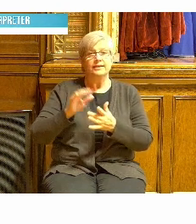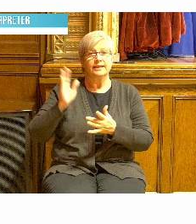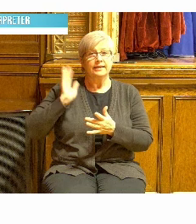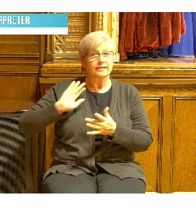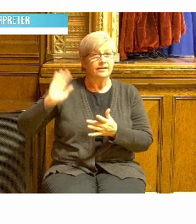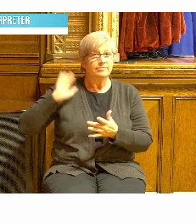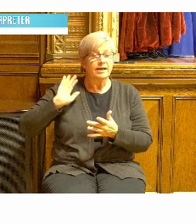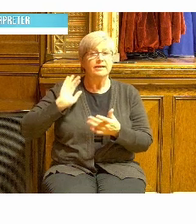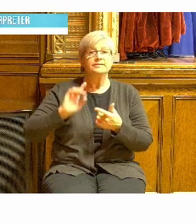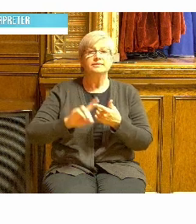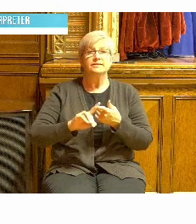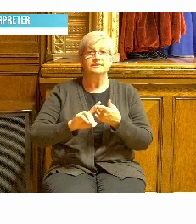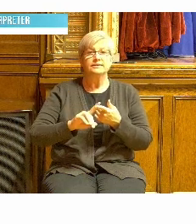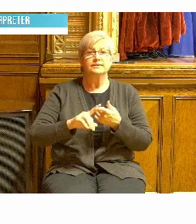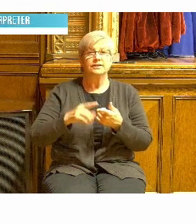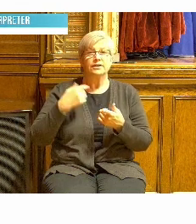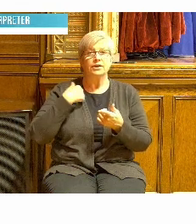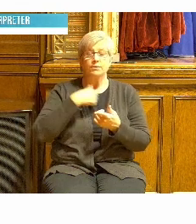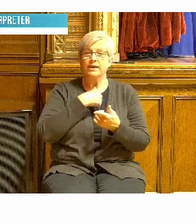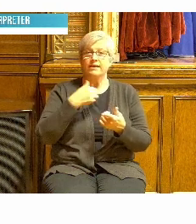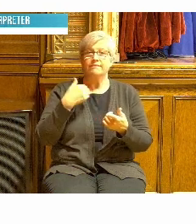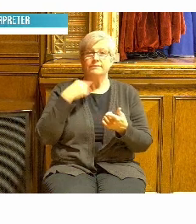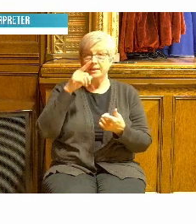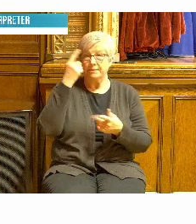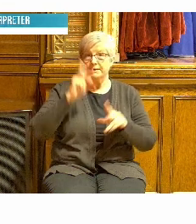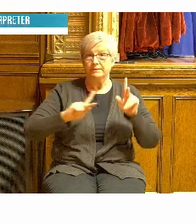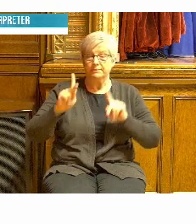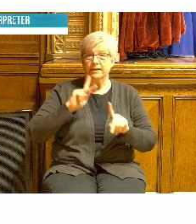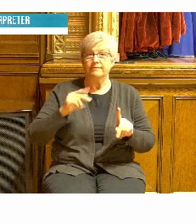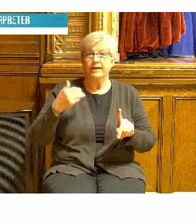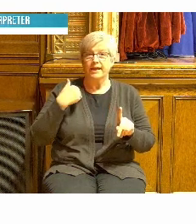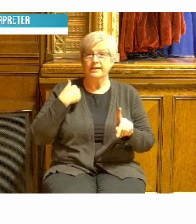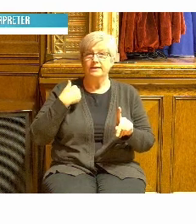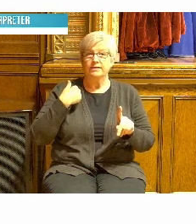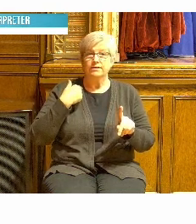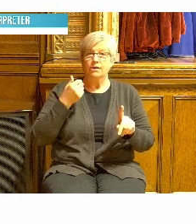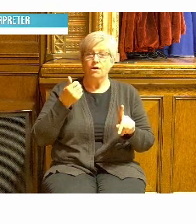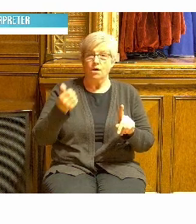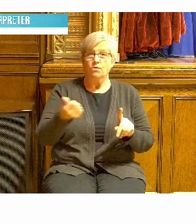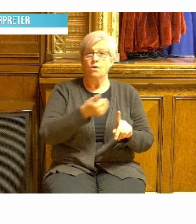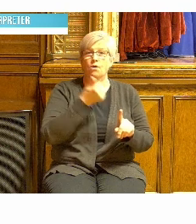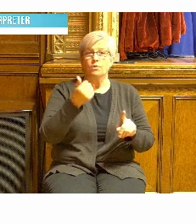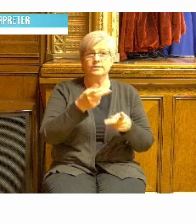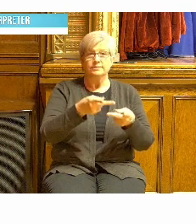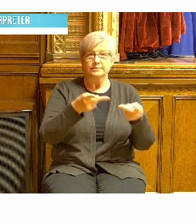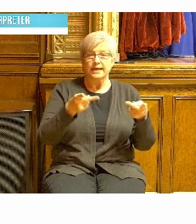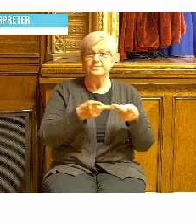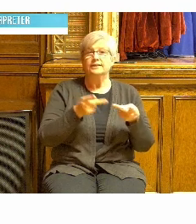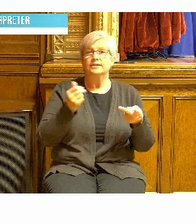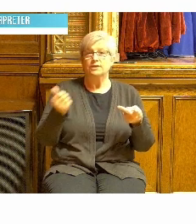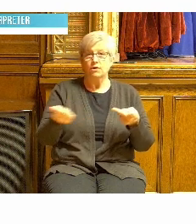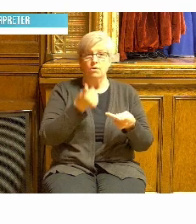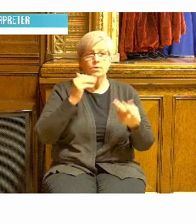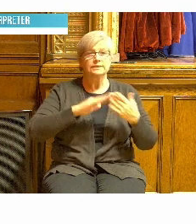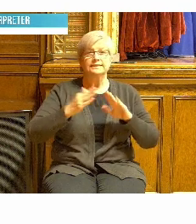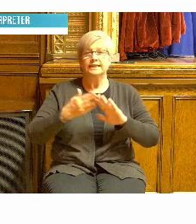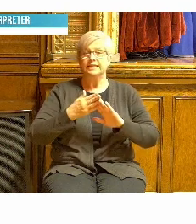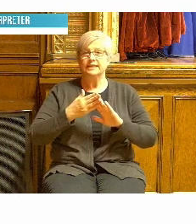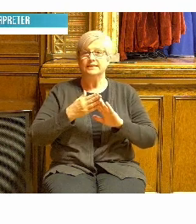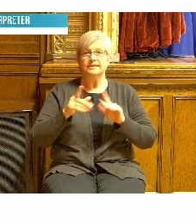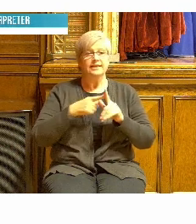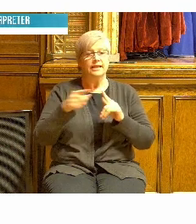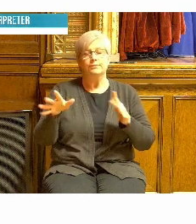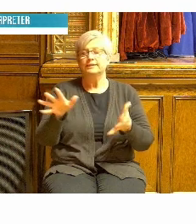past that we have had, that black people have had our own, we've had our own places, our own cities, and they